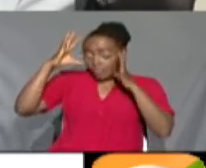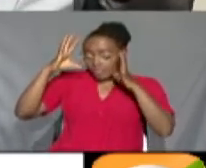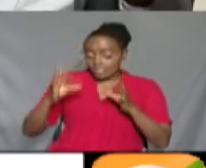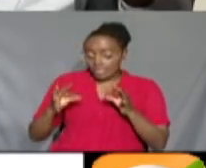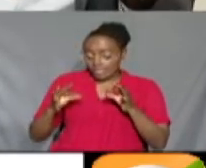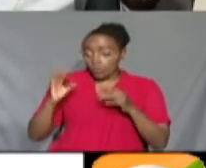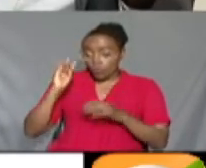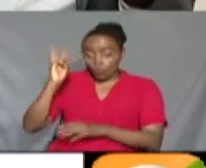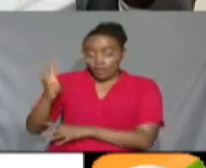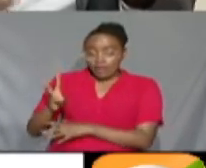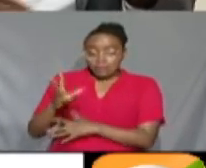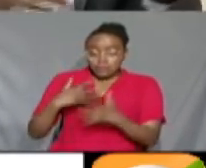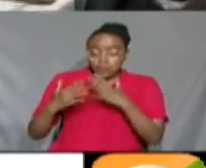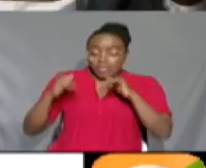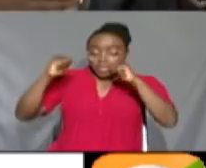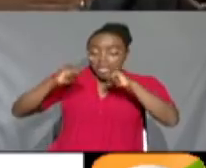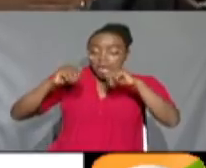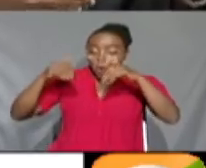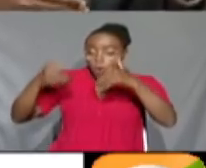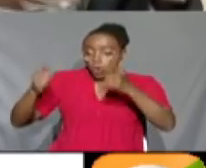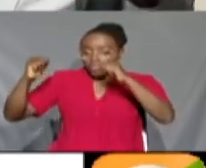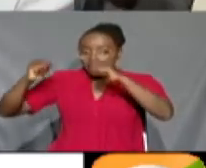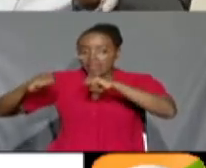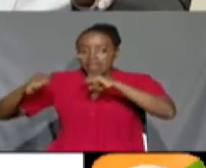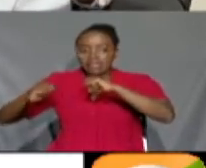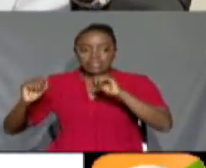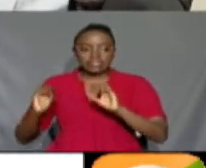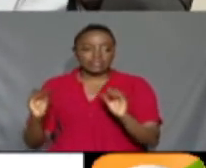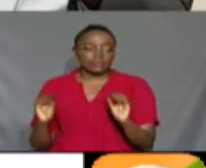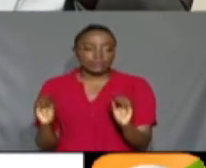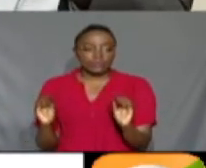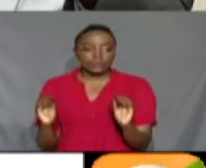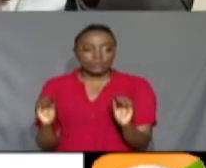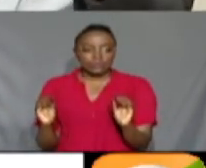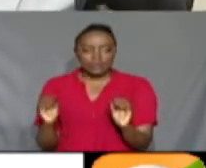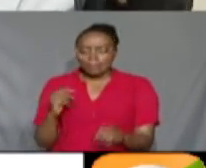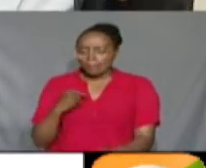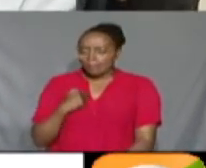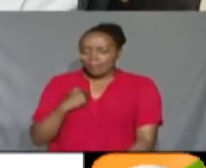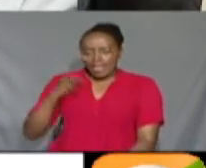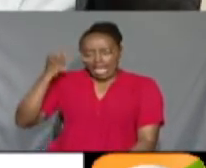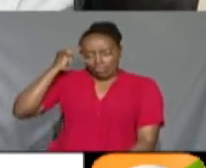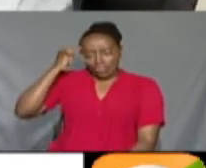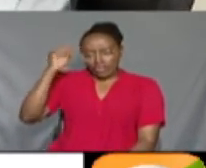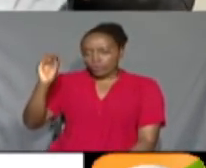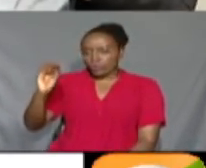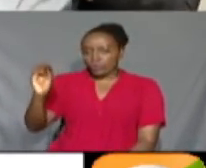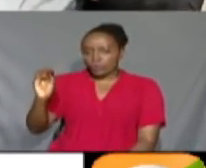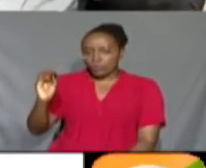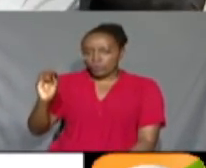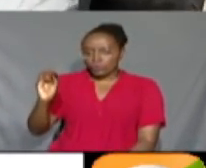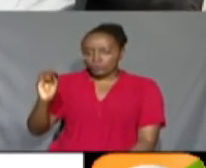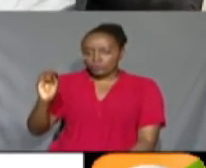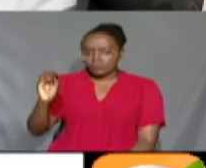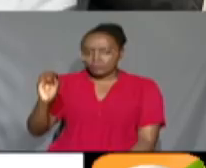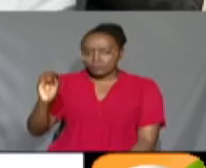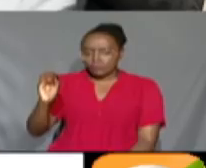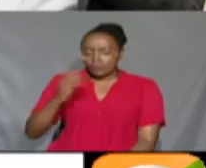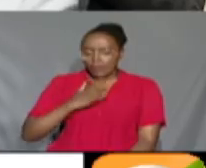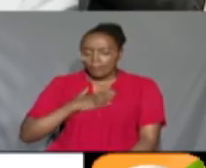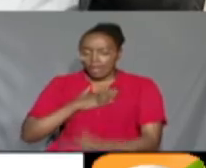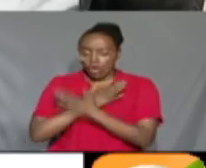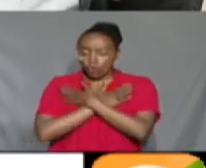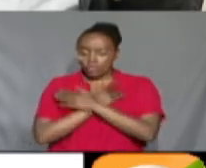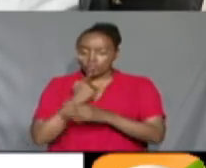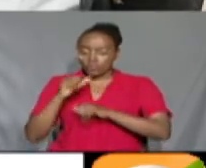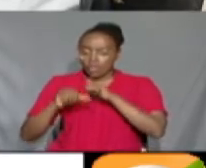one way or the other whether they agree with the task force report or they don't agree with it. I don't think, and the point that my colleague is